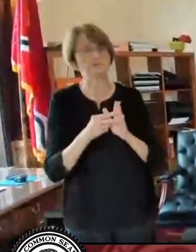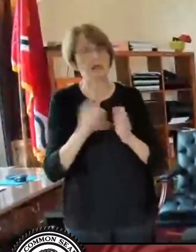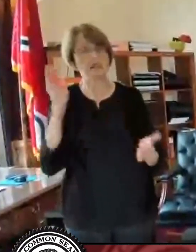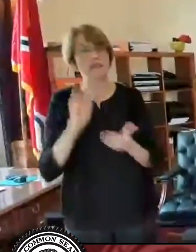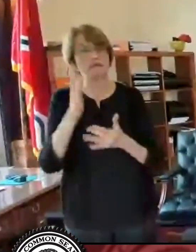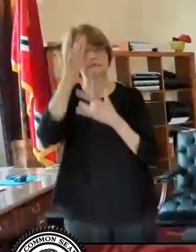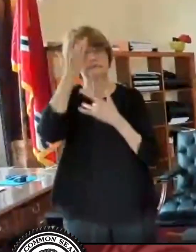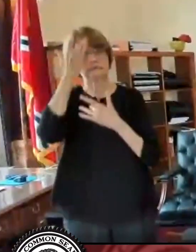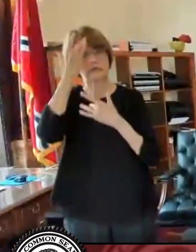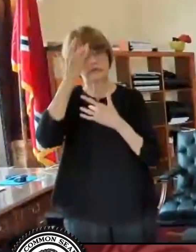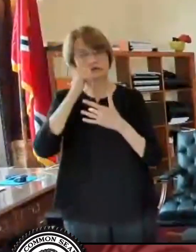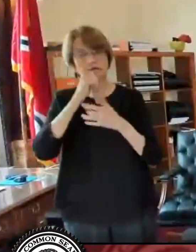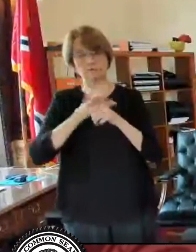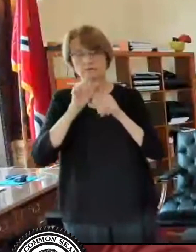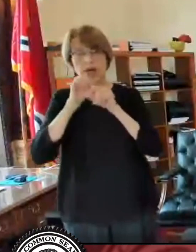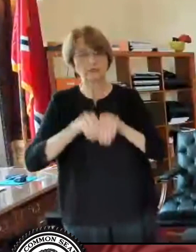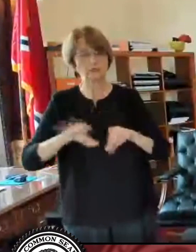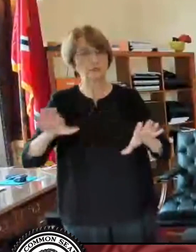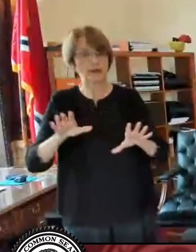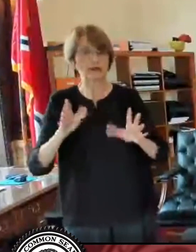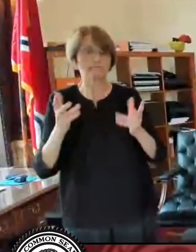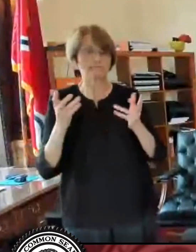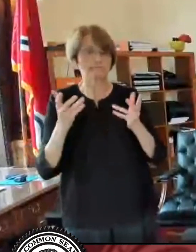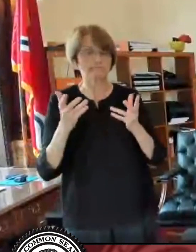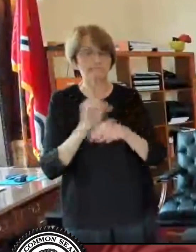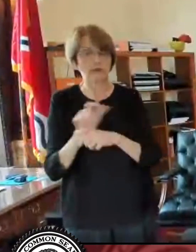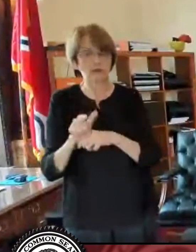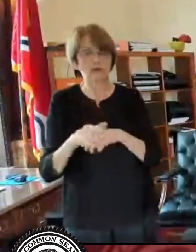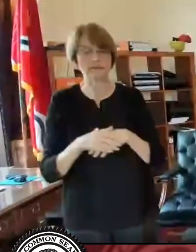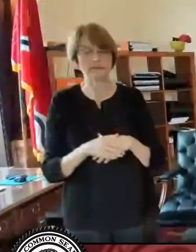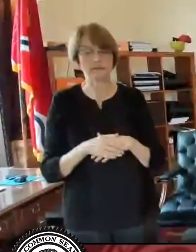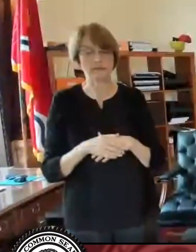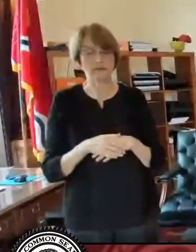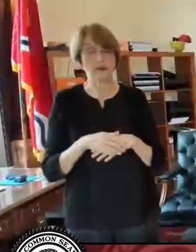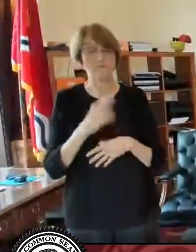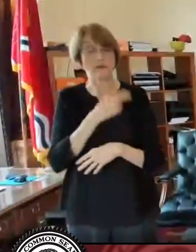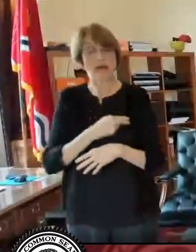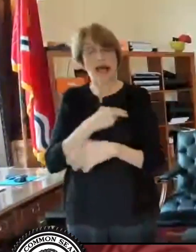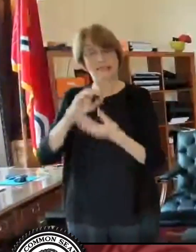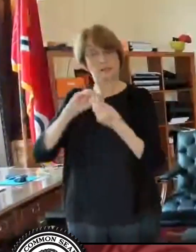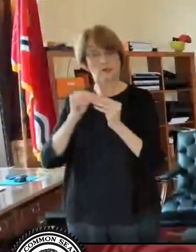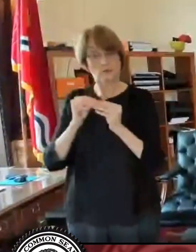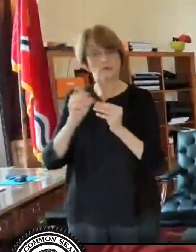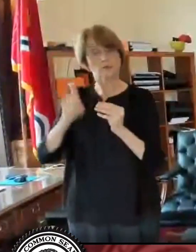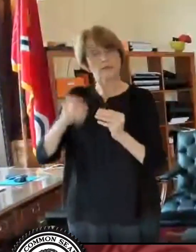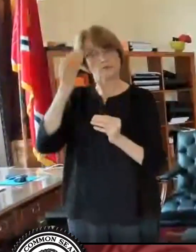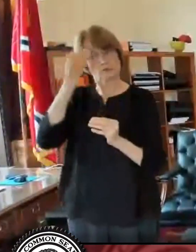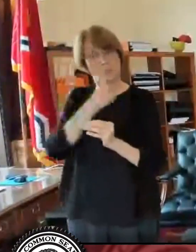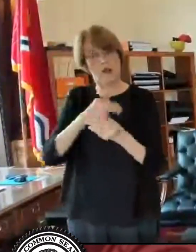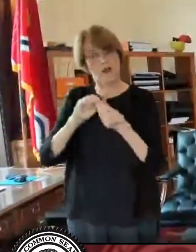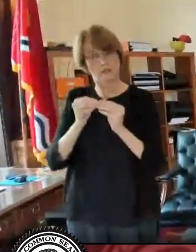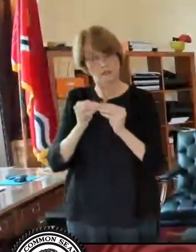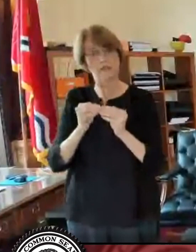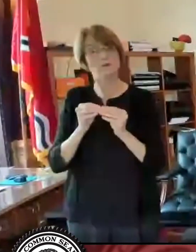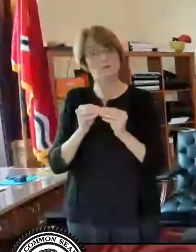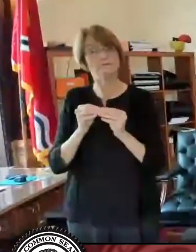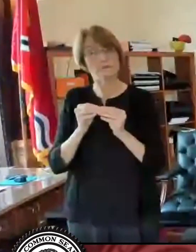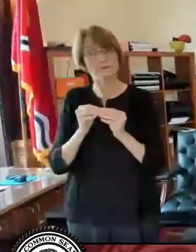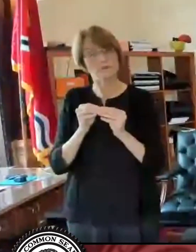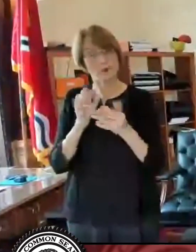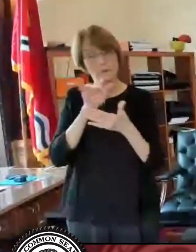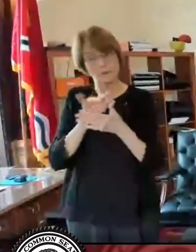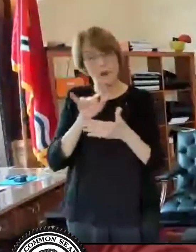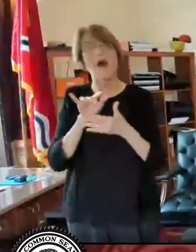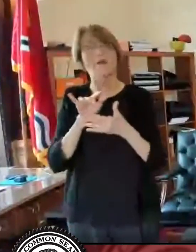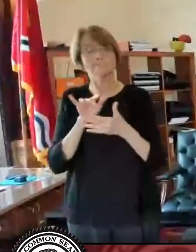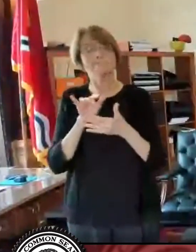do know, though, that the hospital numbers are very important to our decision-making here. And the hospitals, of